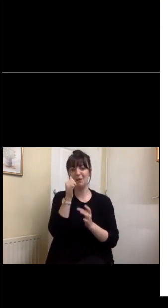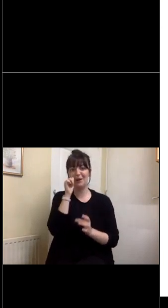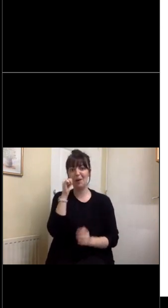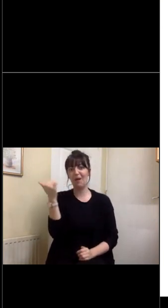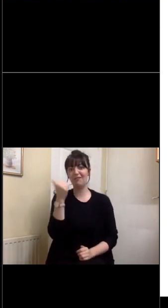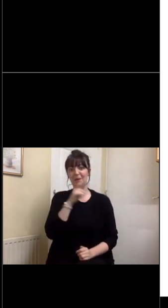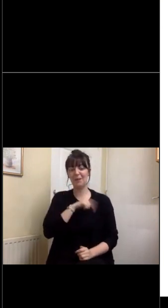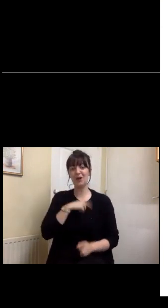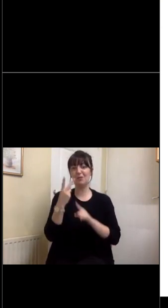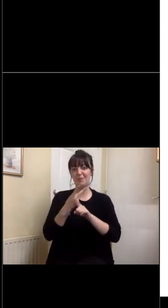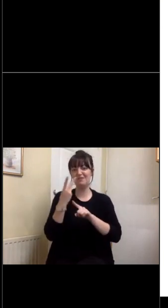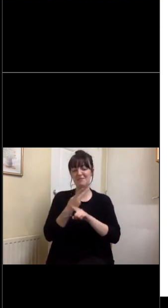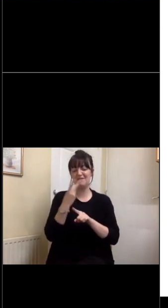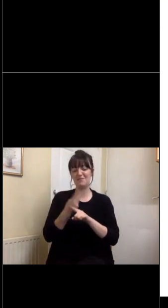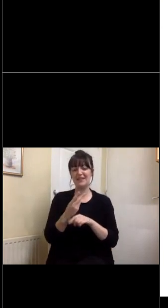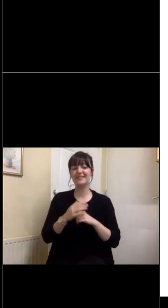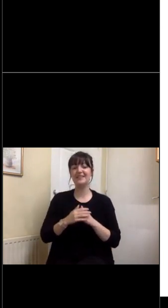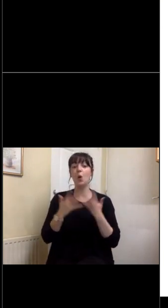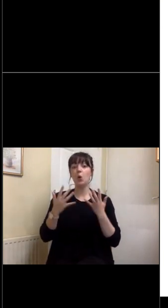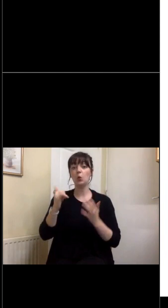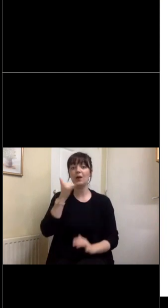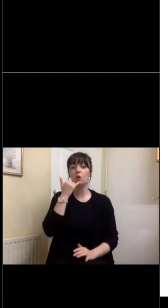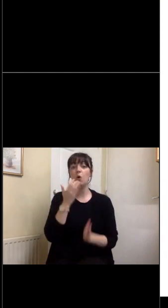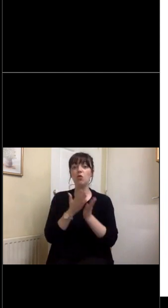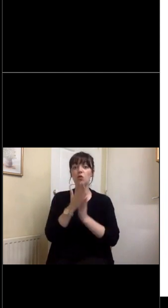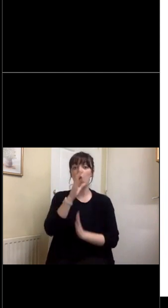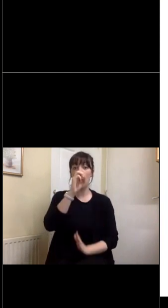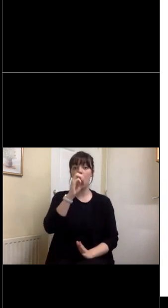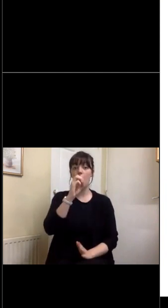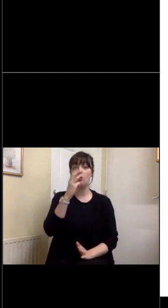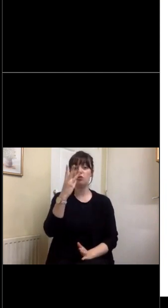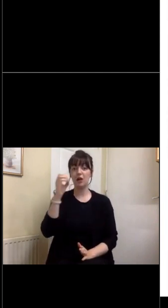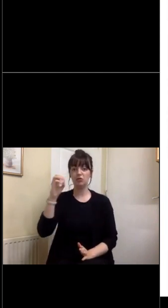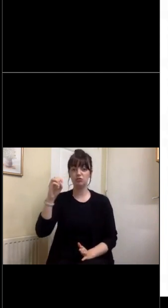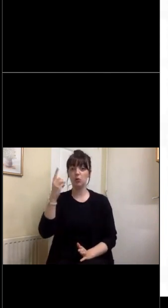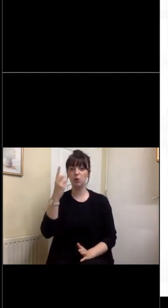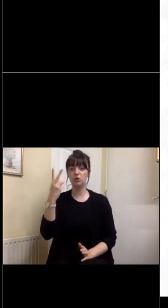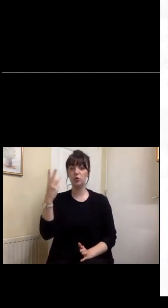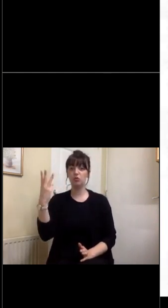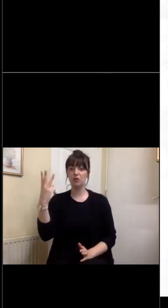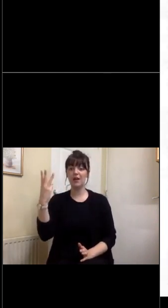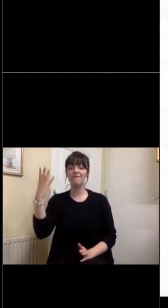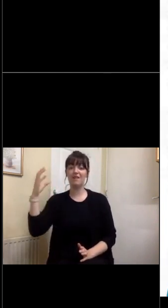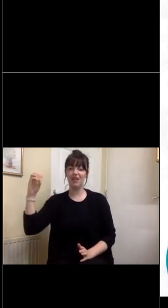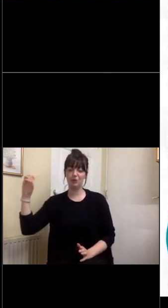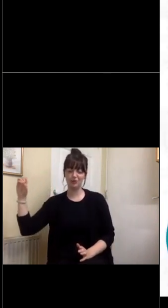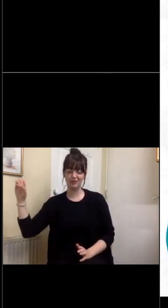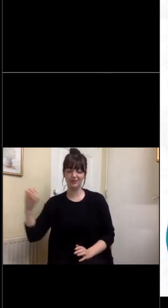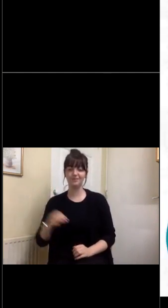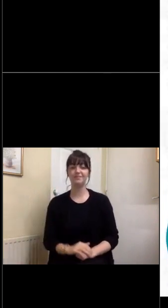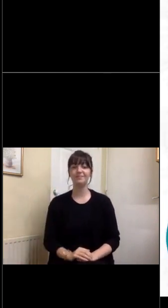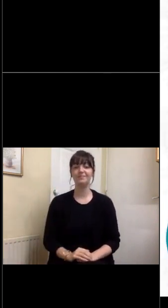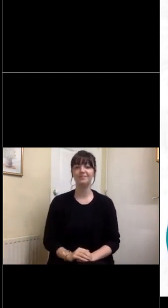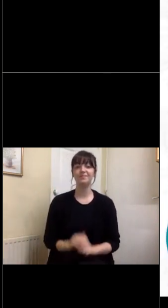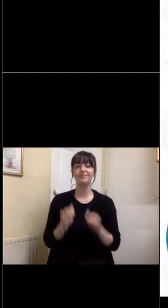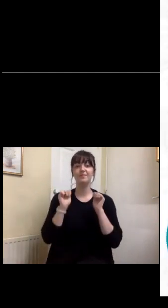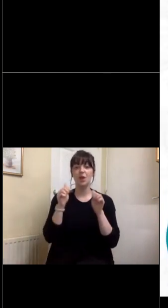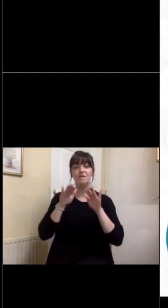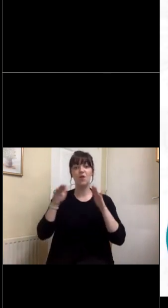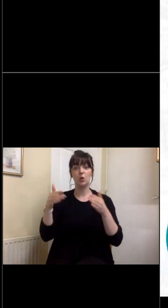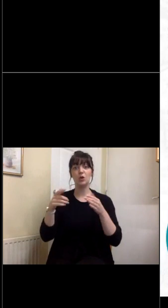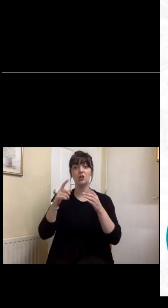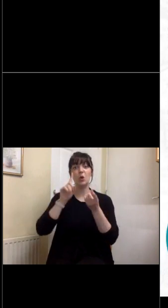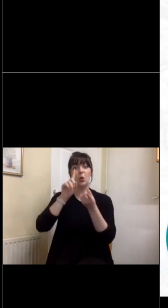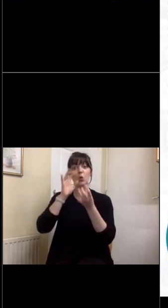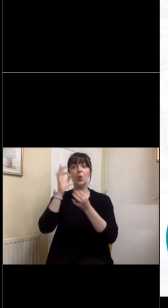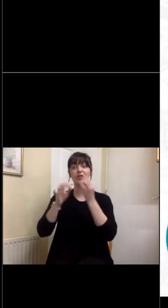course, on 0300 123 5000. Okay, we'll be focusing today's Q&A session, as I said, in